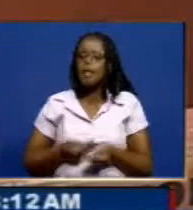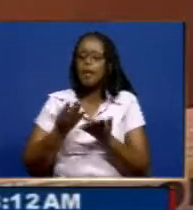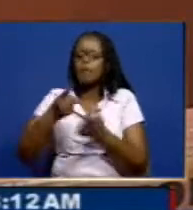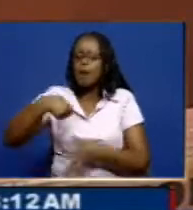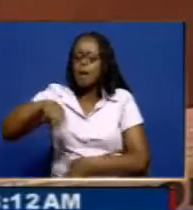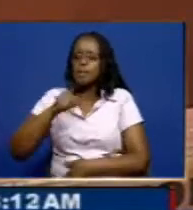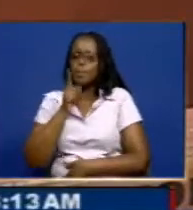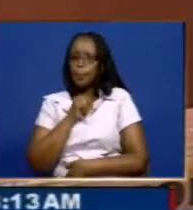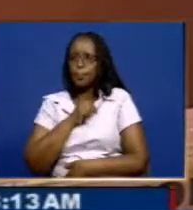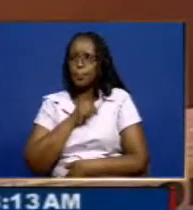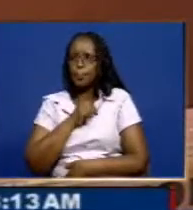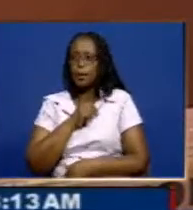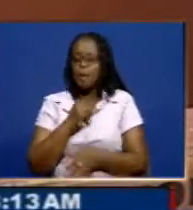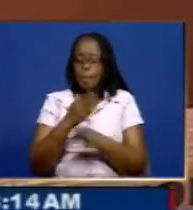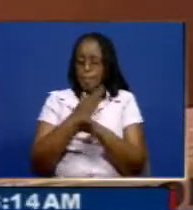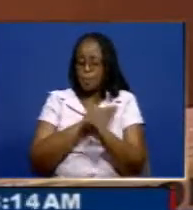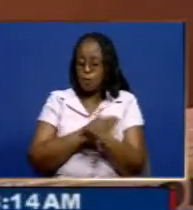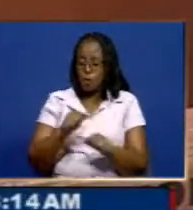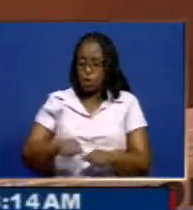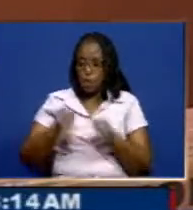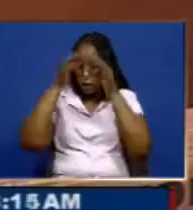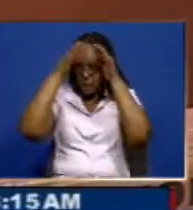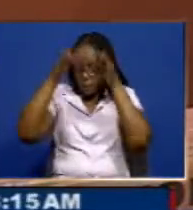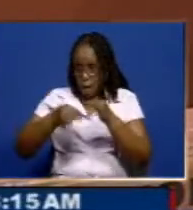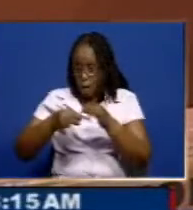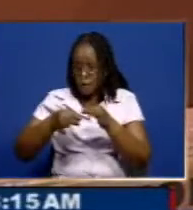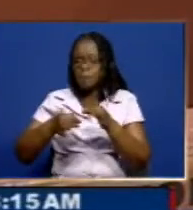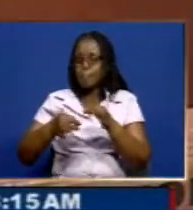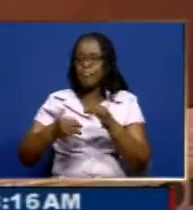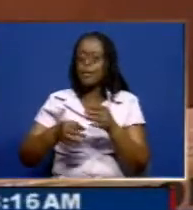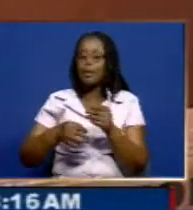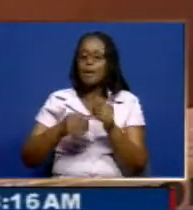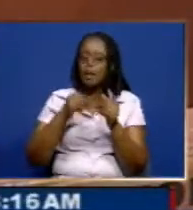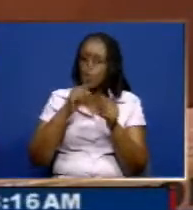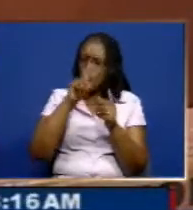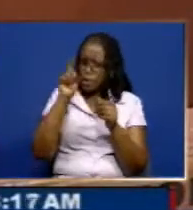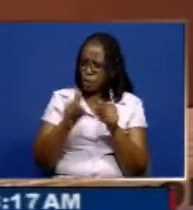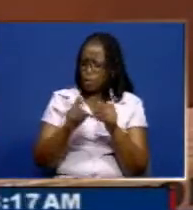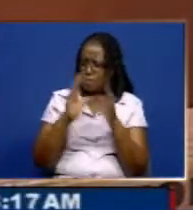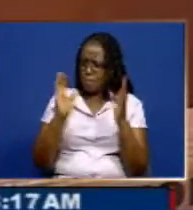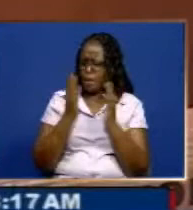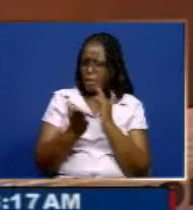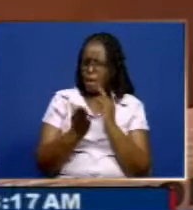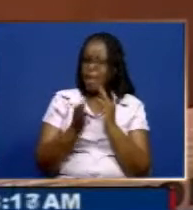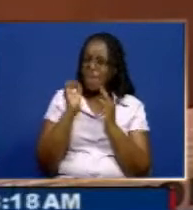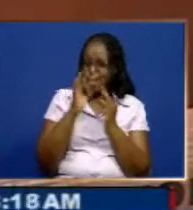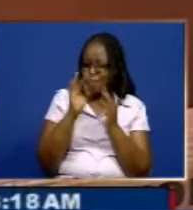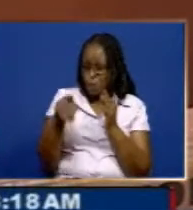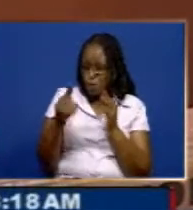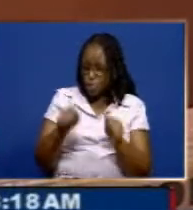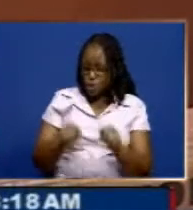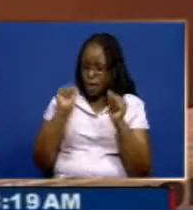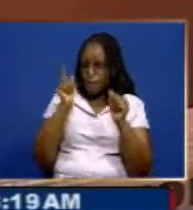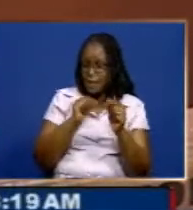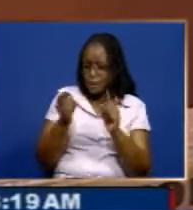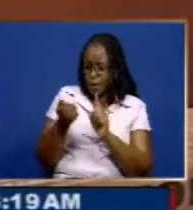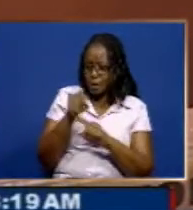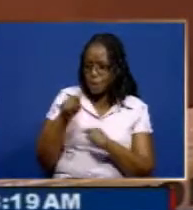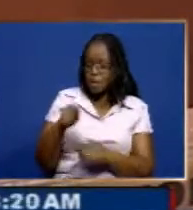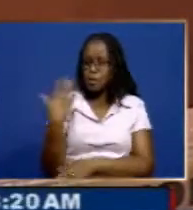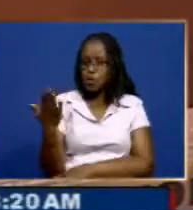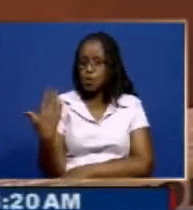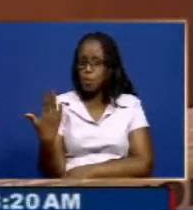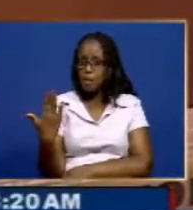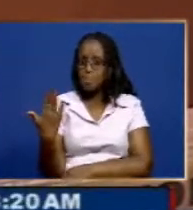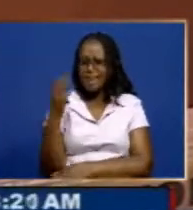before, Chair, you may direct whether to be served, whether there's a document filed before you for that purposes. As long as